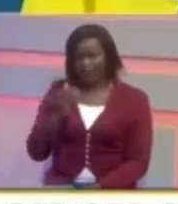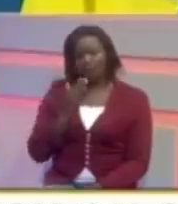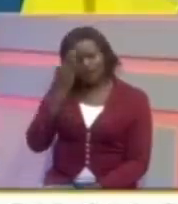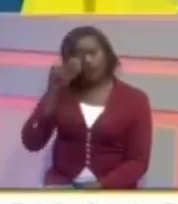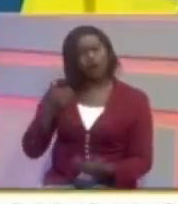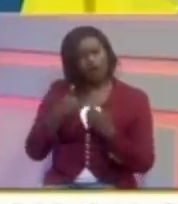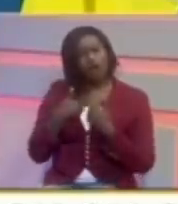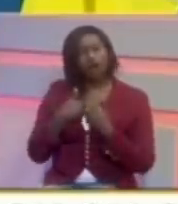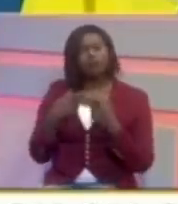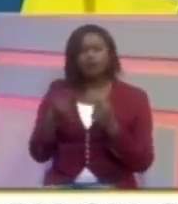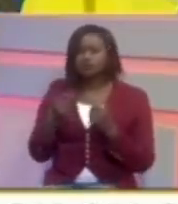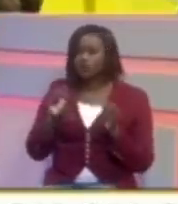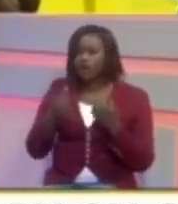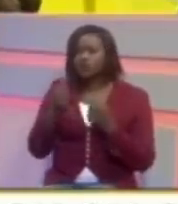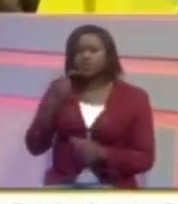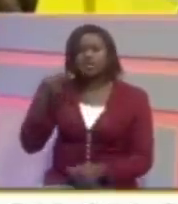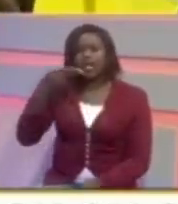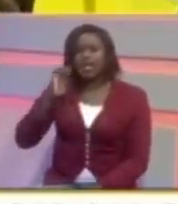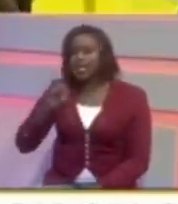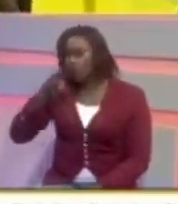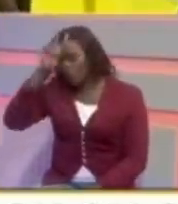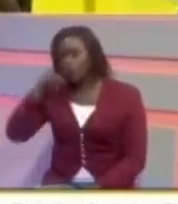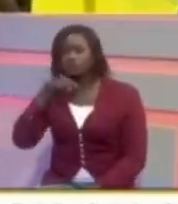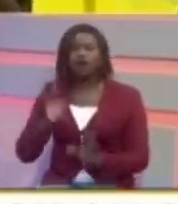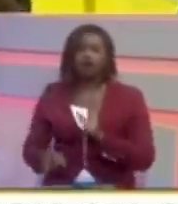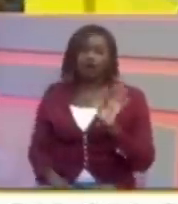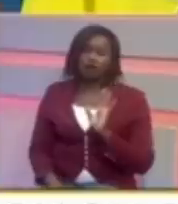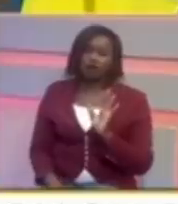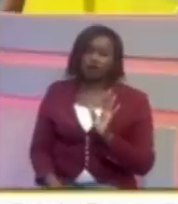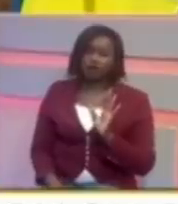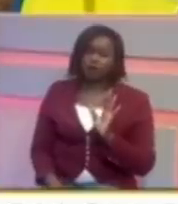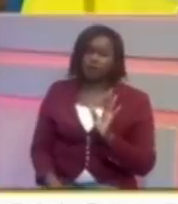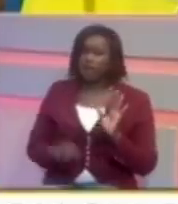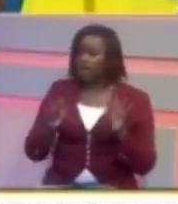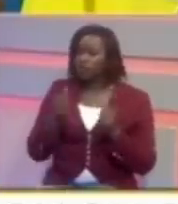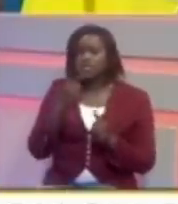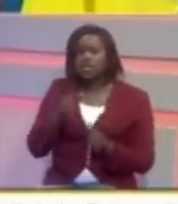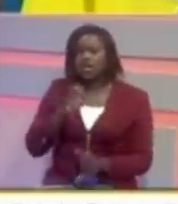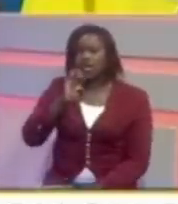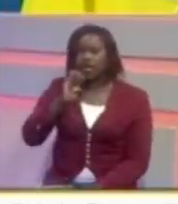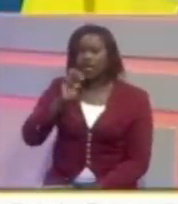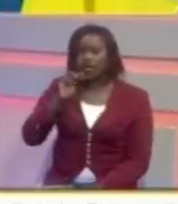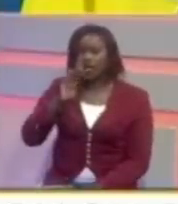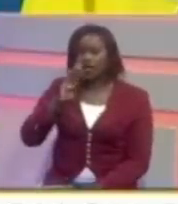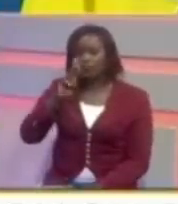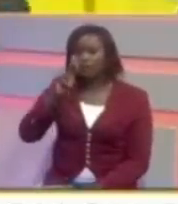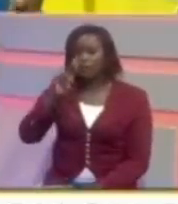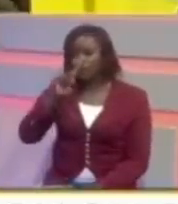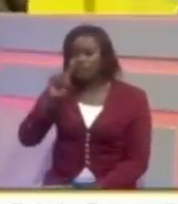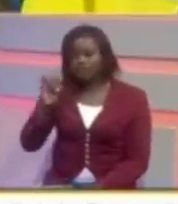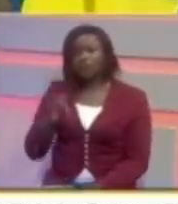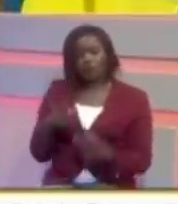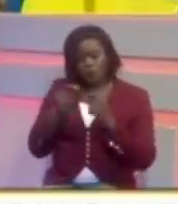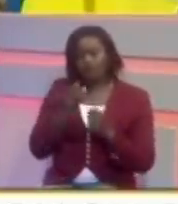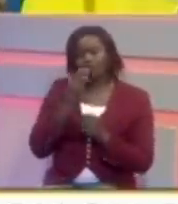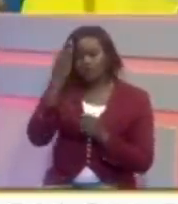A he-goat, you don't call it a goat. You don't say mbuzi. A he-goat is an empire.